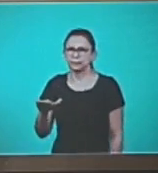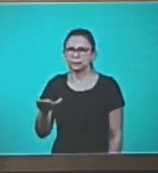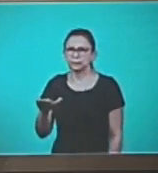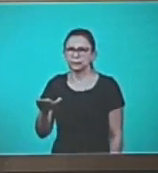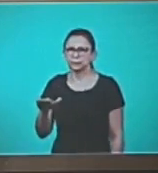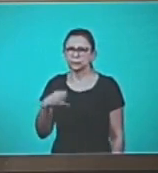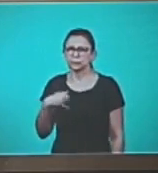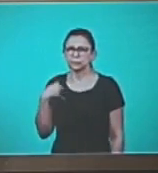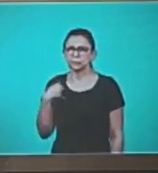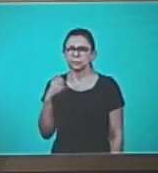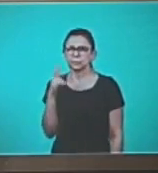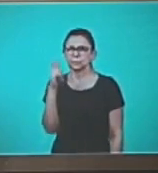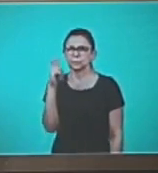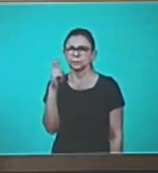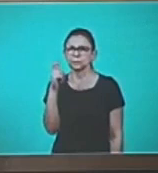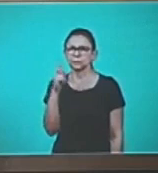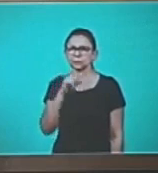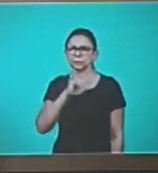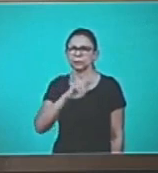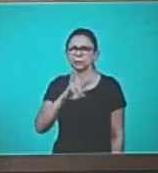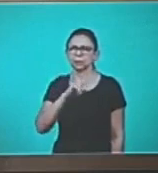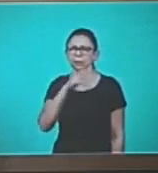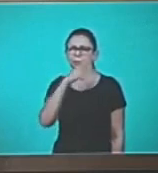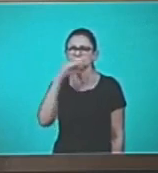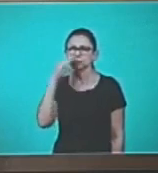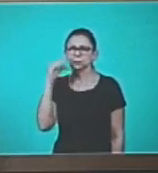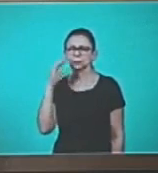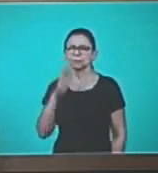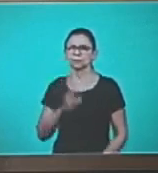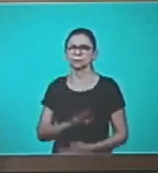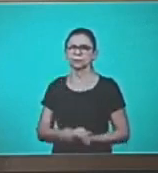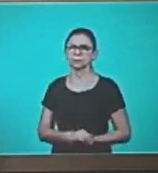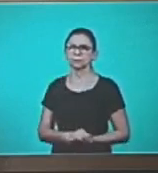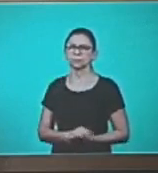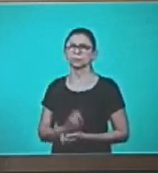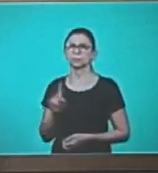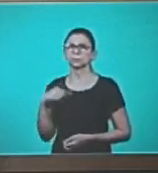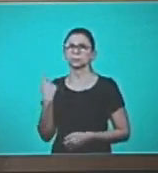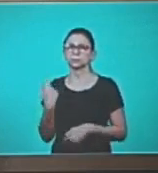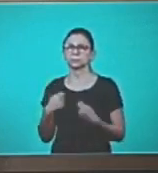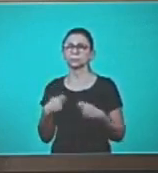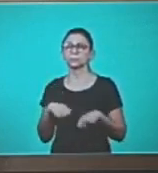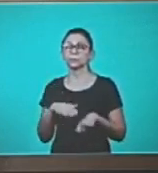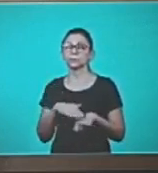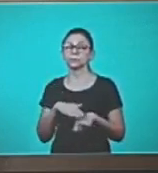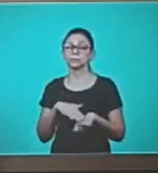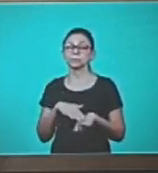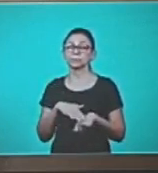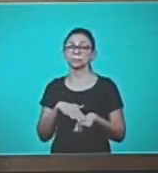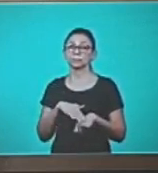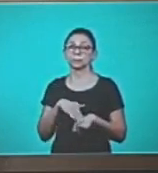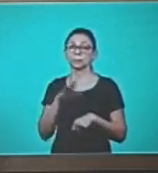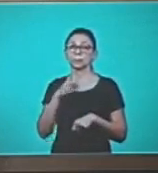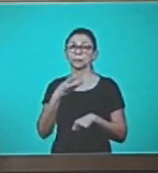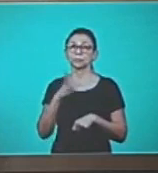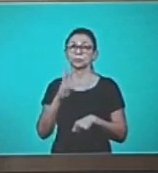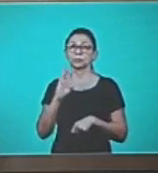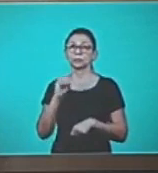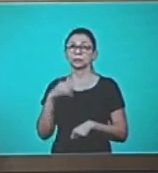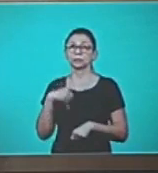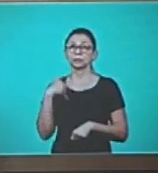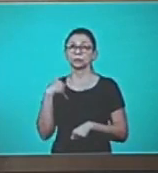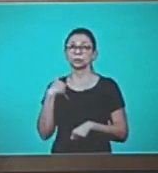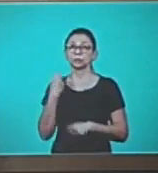an adolescent. She's a child. We're more than, we, the ones who are over 30, you know, we need to understand this